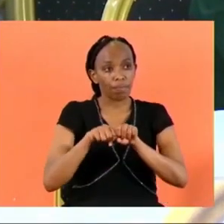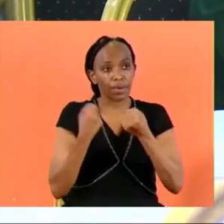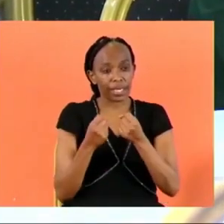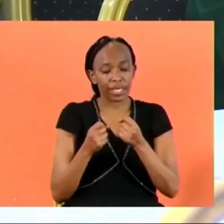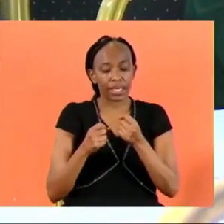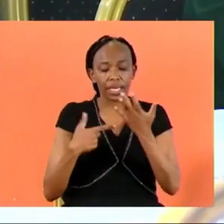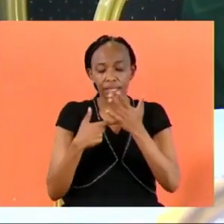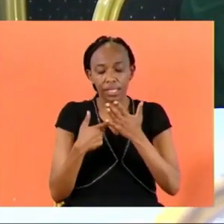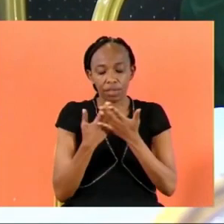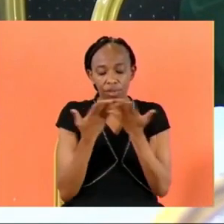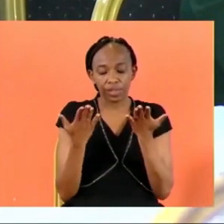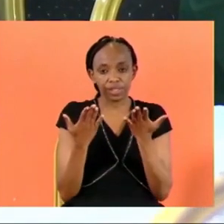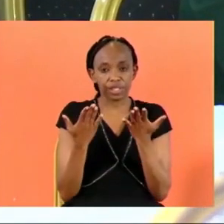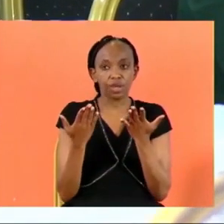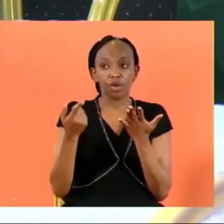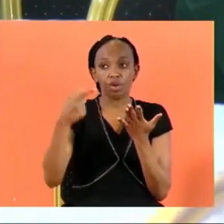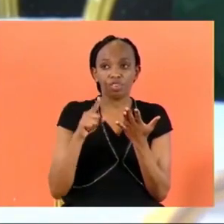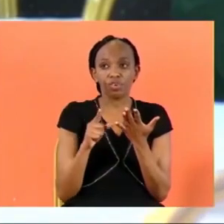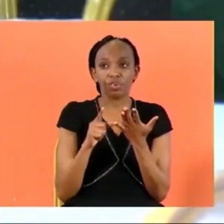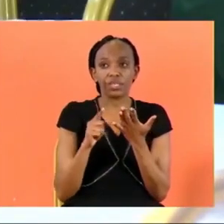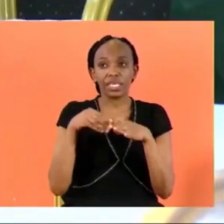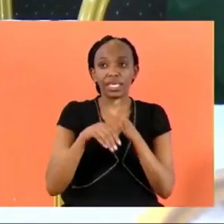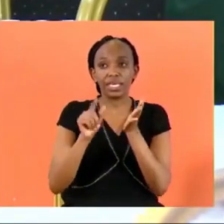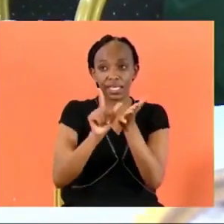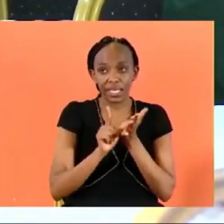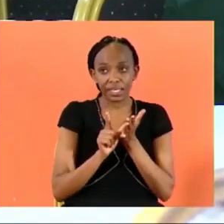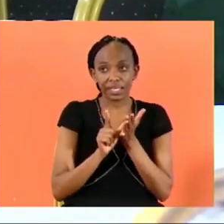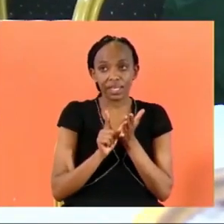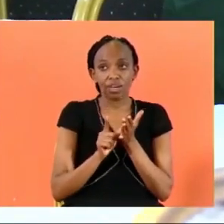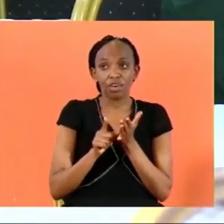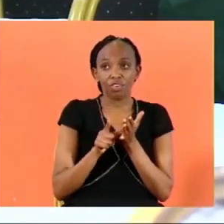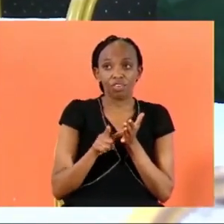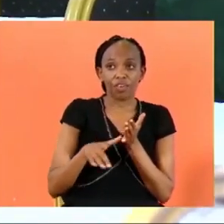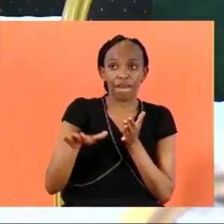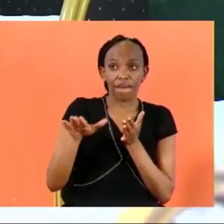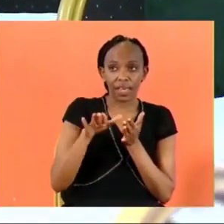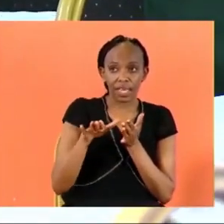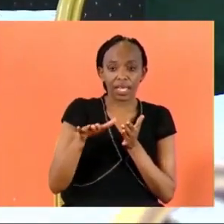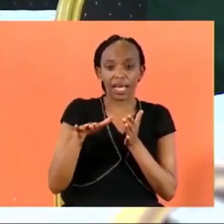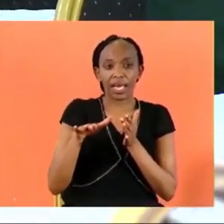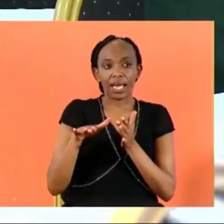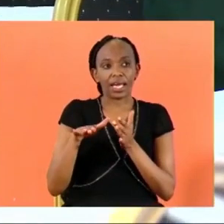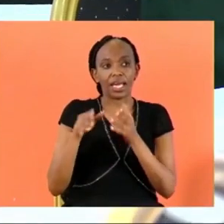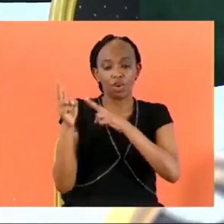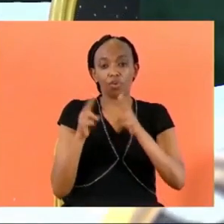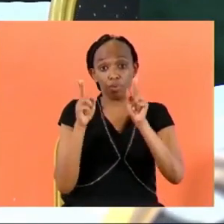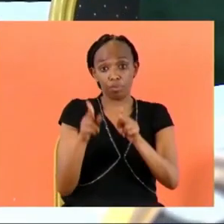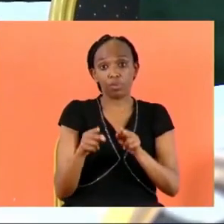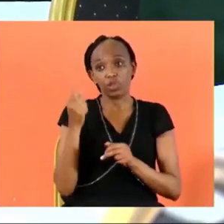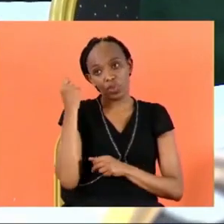technical content in terms of debt for local and lay people to understand this